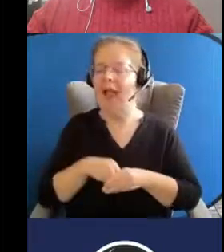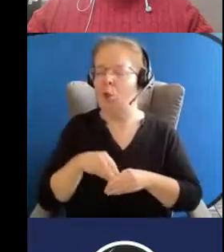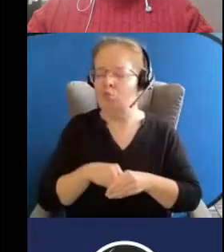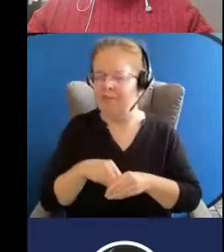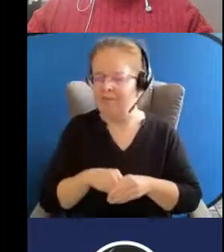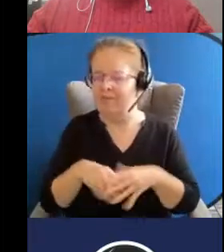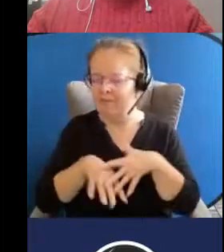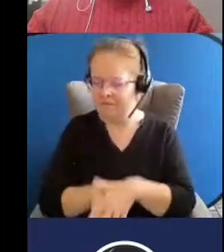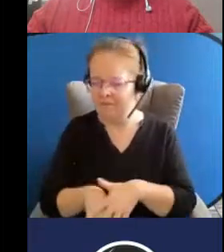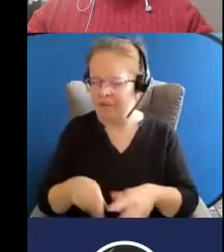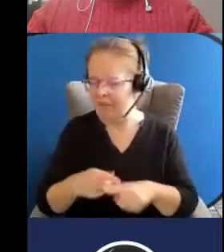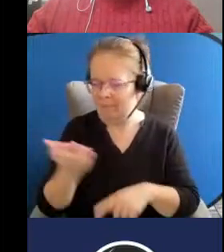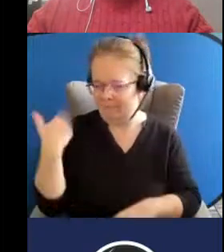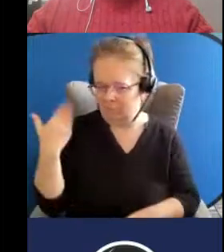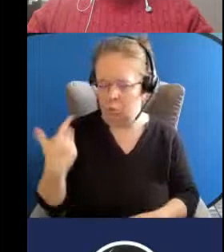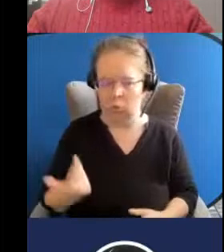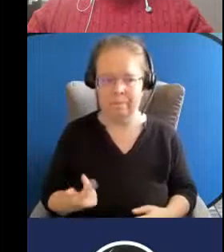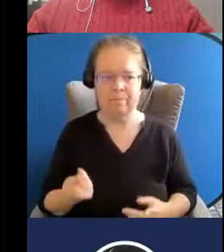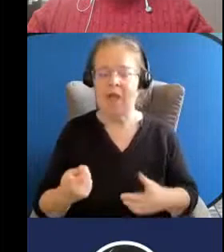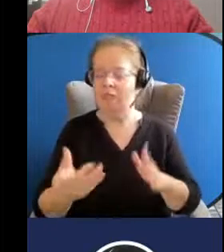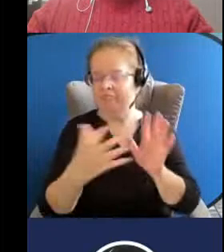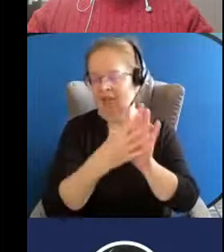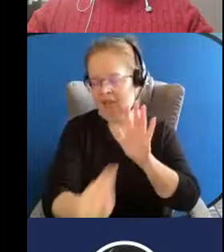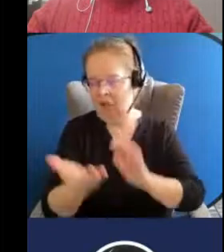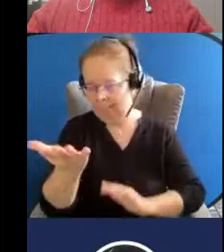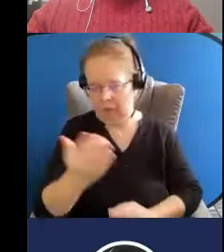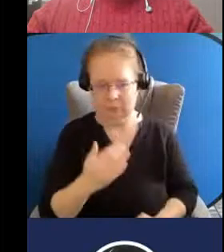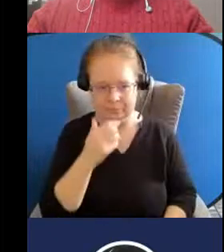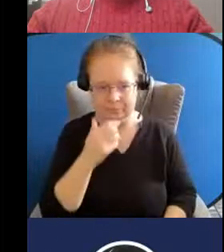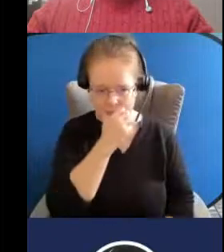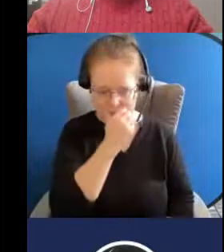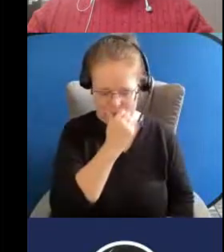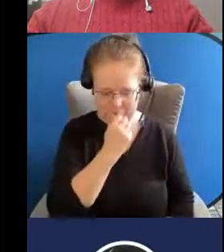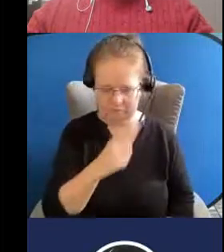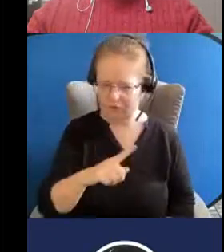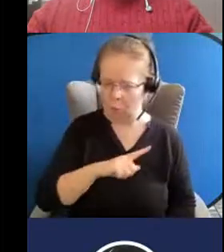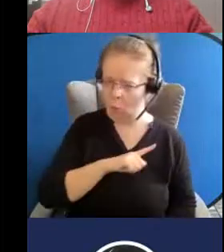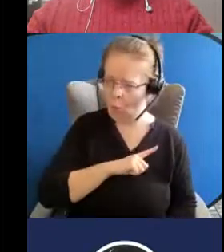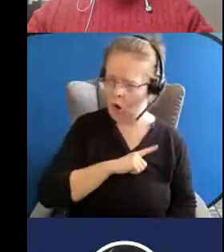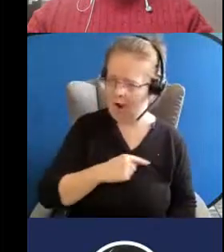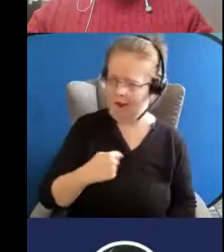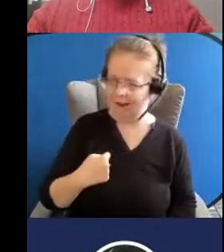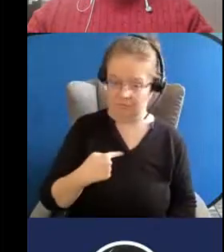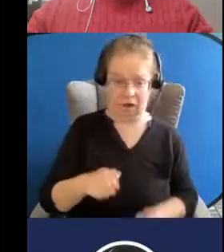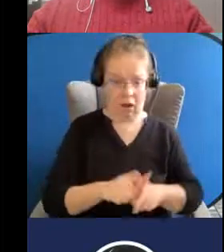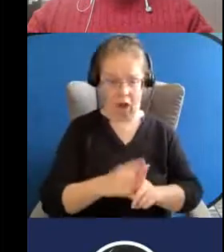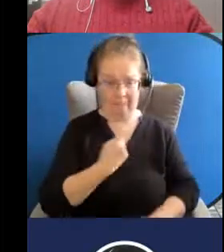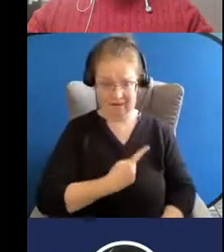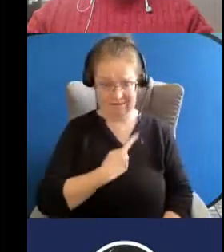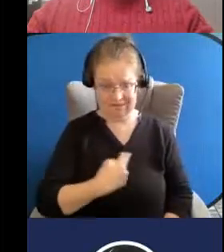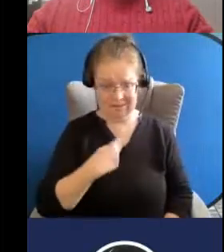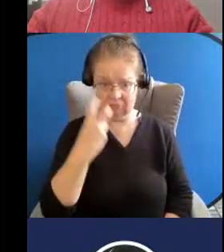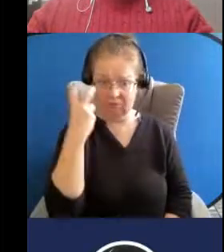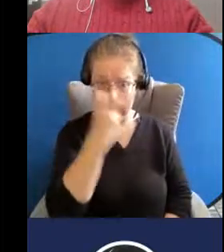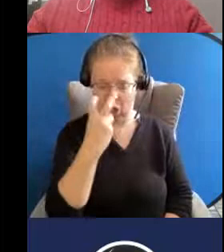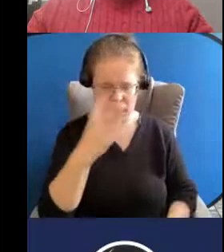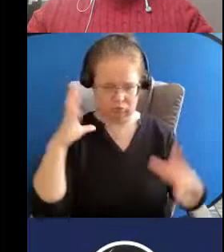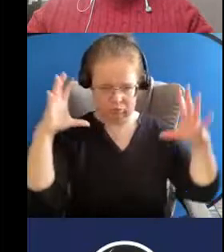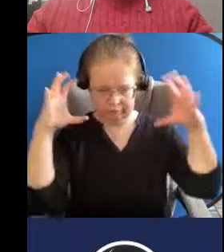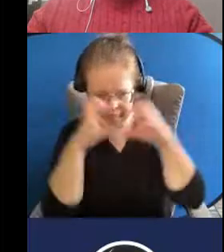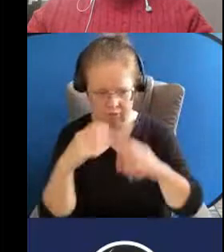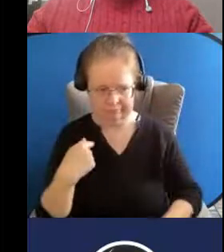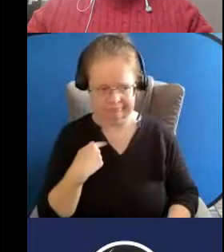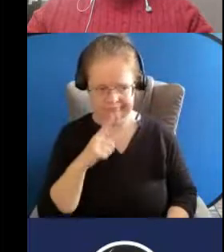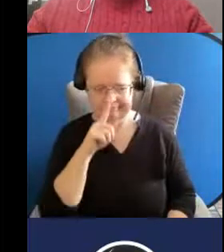been. So, for example, why should someone like myself, who is blind or low vision, not be able